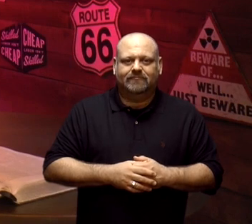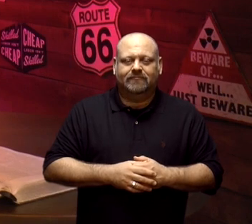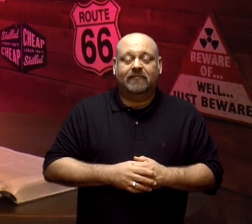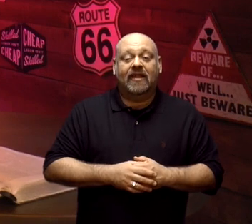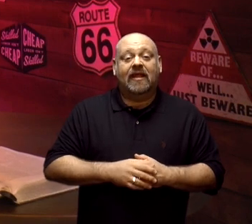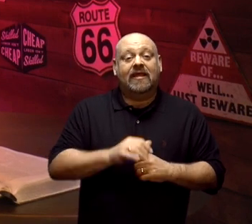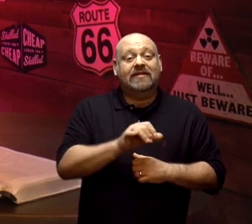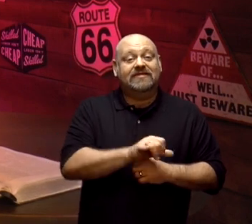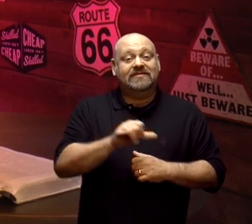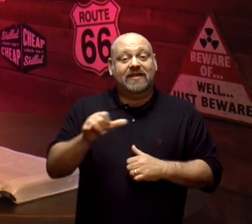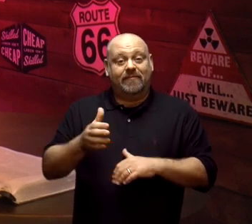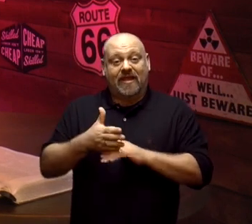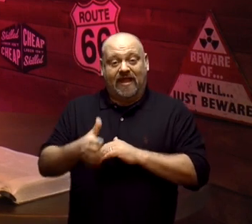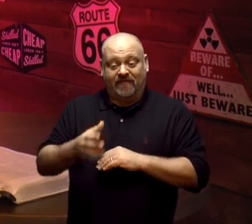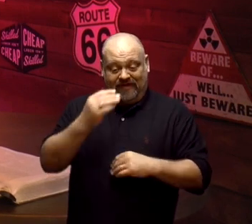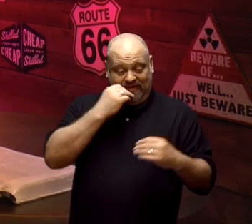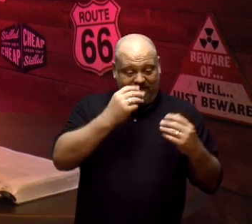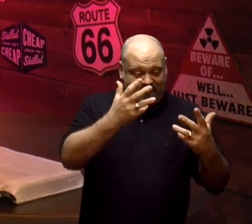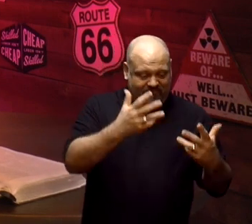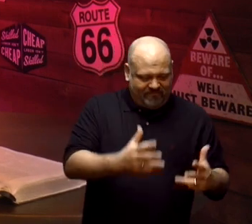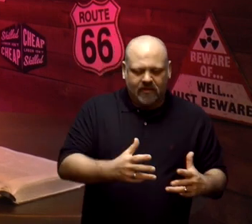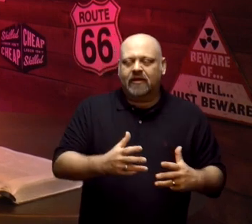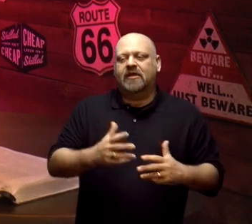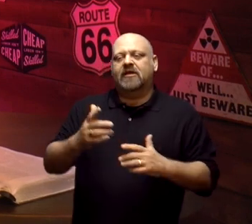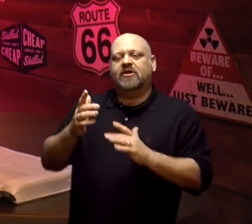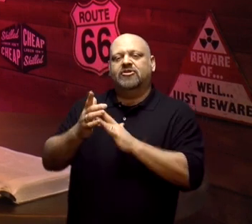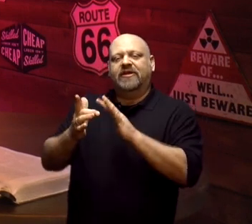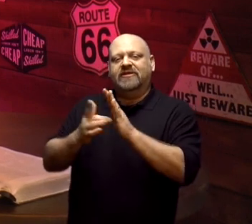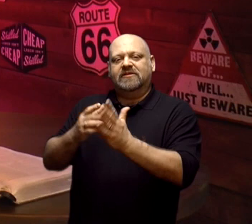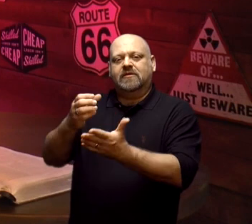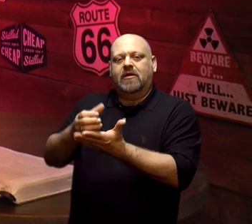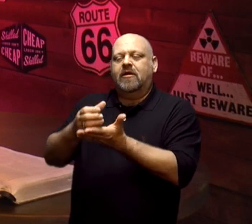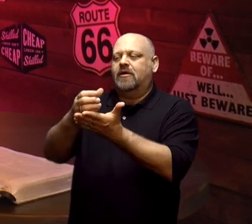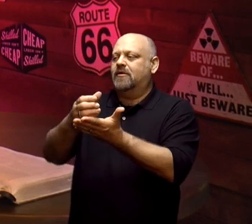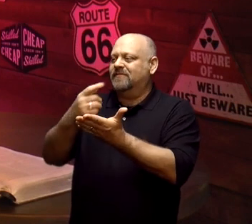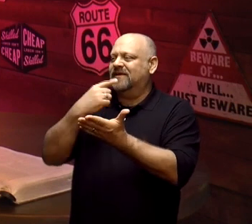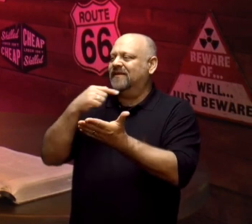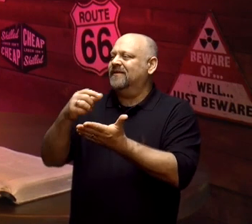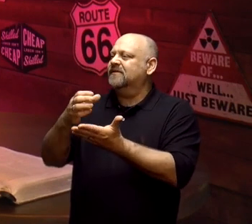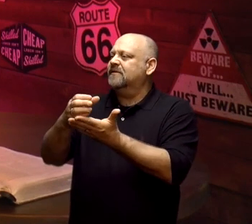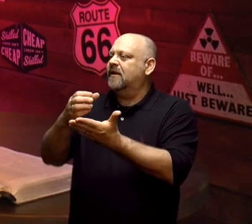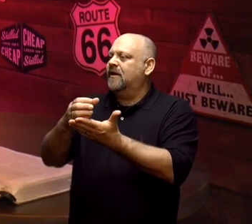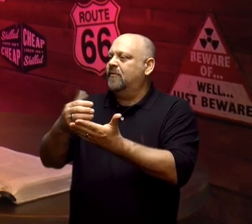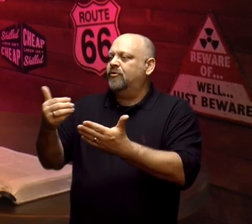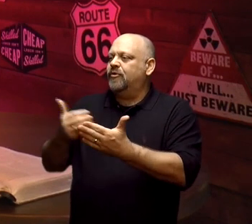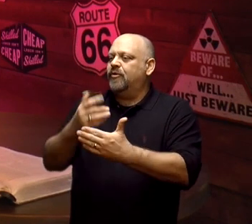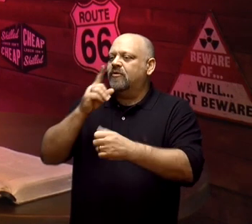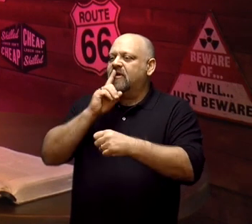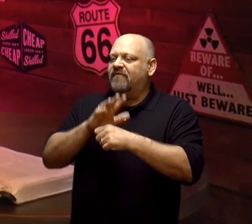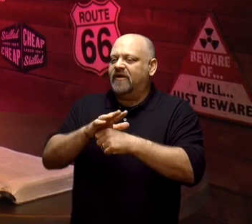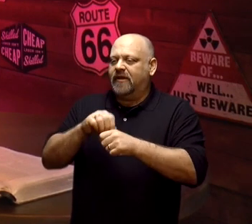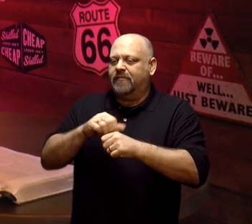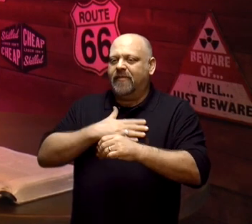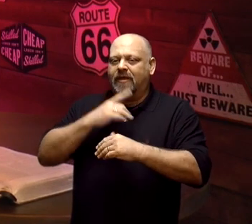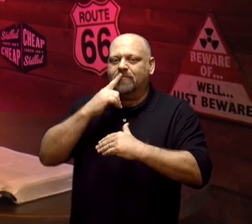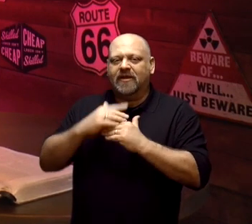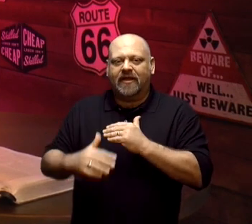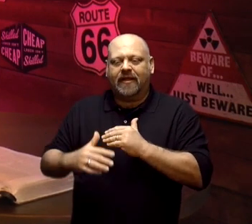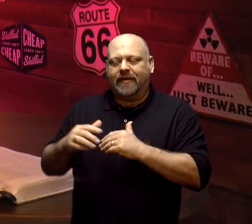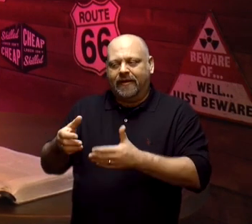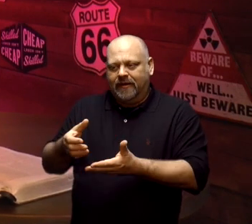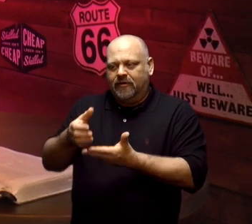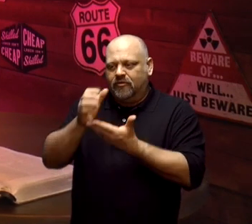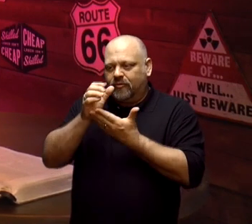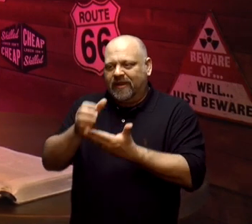And in the same way, after the meal, Jesus took the cup and said, "This cup is the new covenant in my blood. Take, drink,